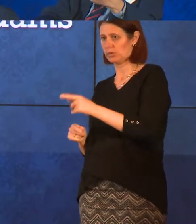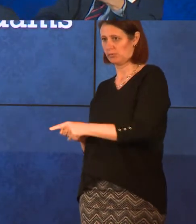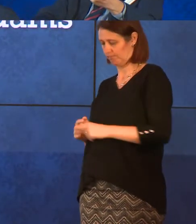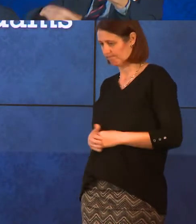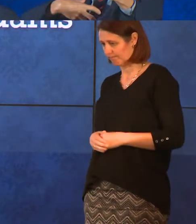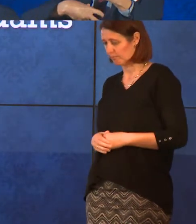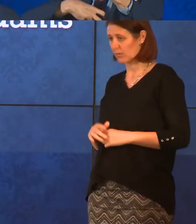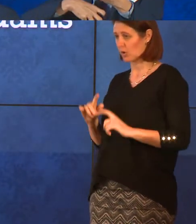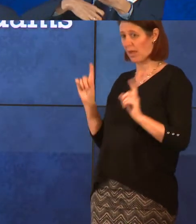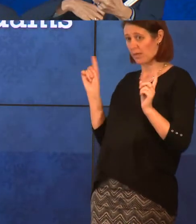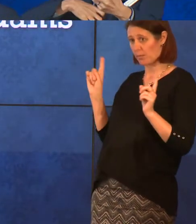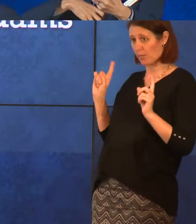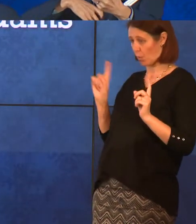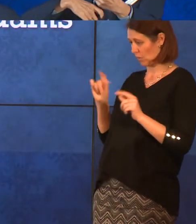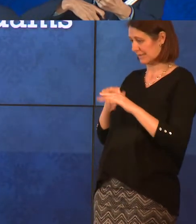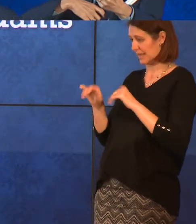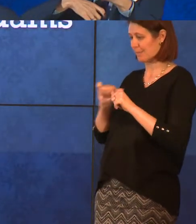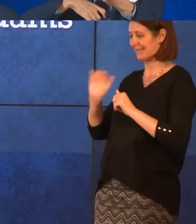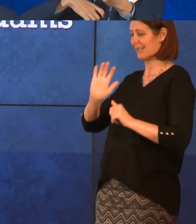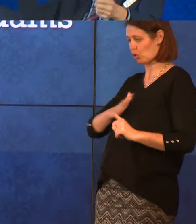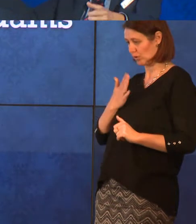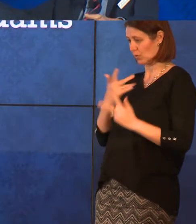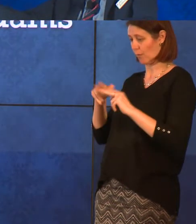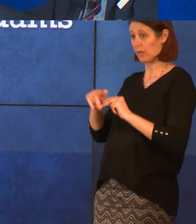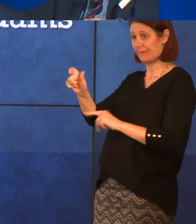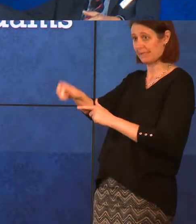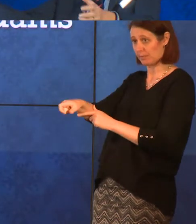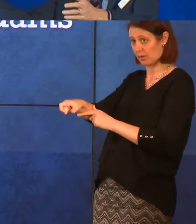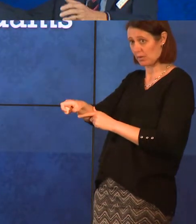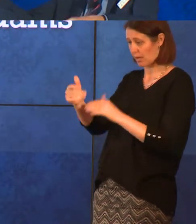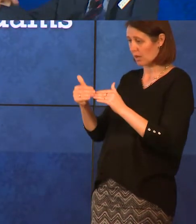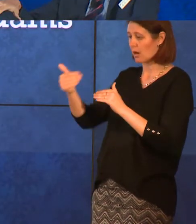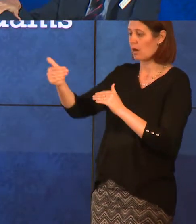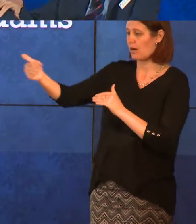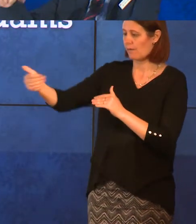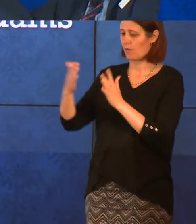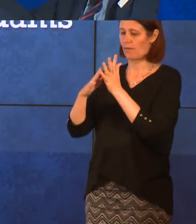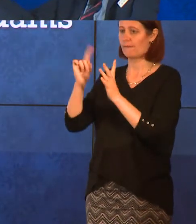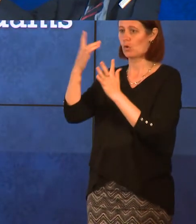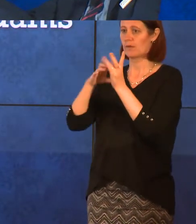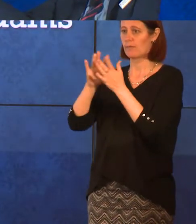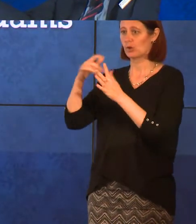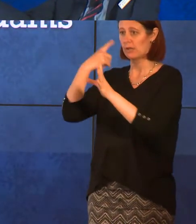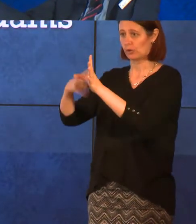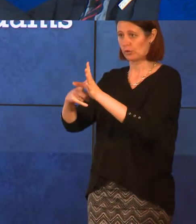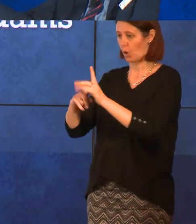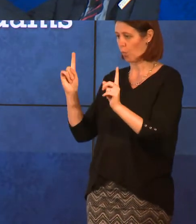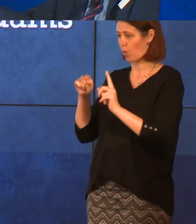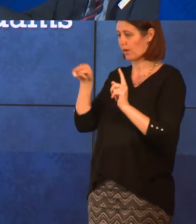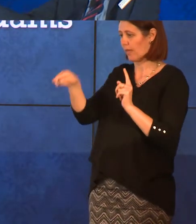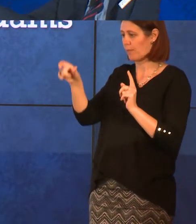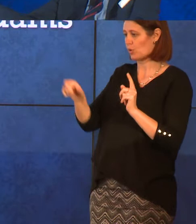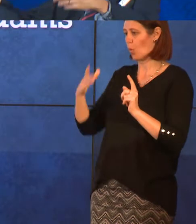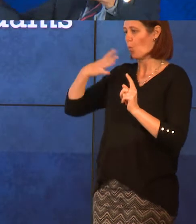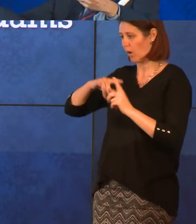what suits at the moment, what's in the best interests of the participant, and down the track, on the 1st of March next year, what would the person have wanted us to